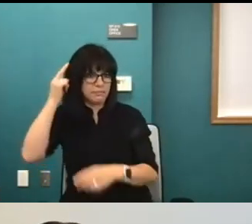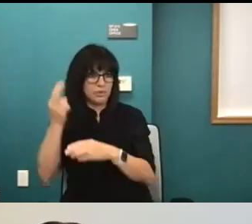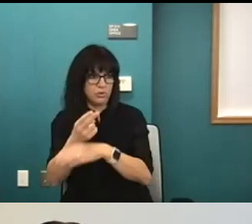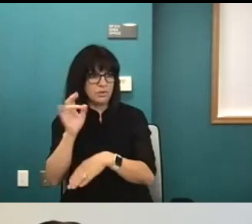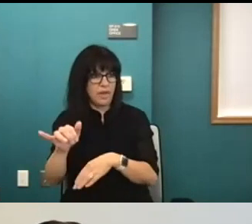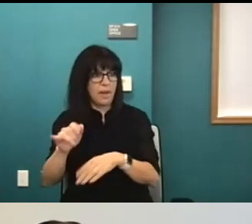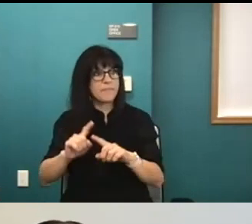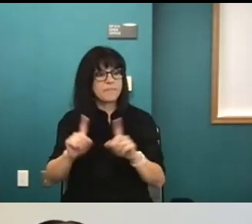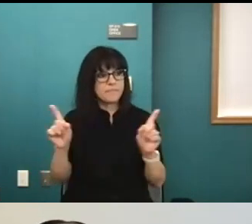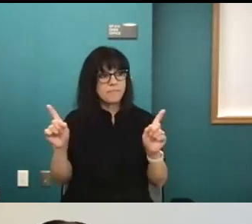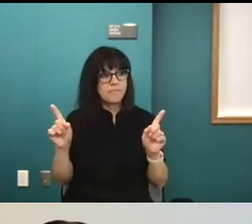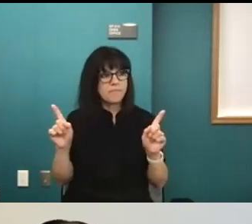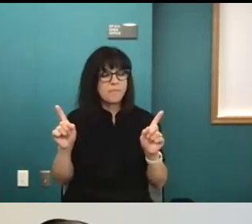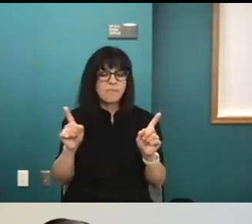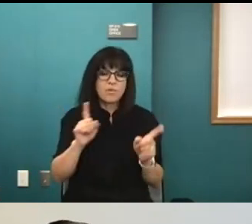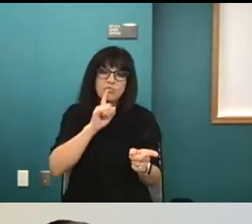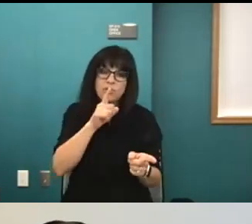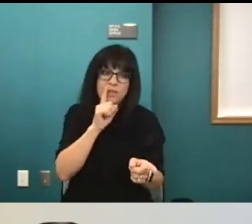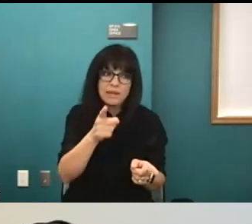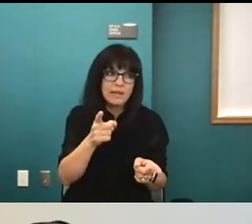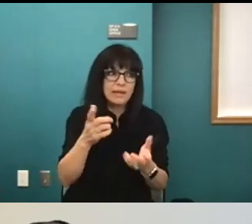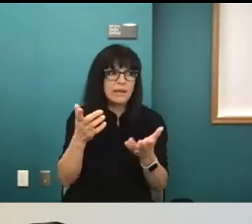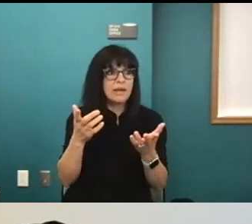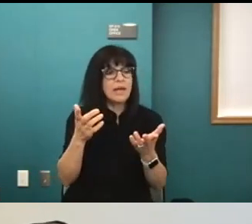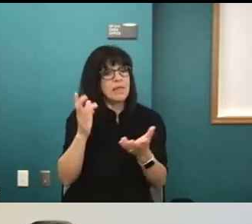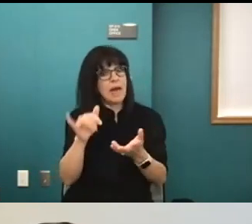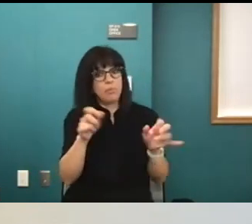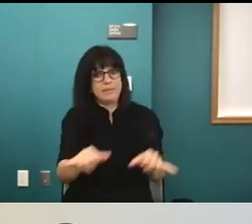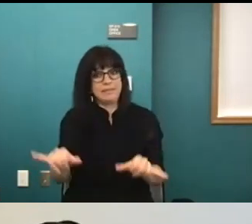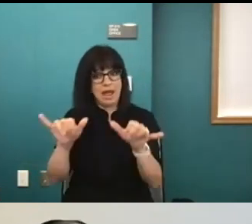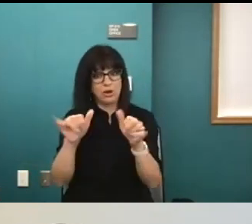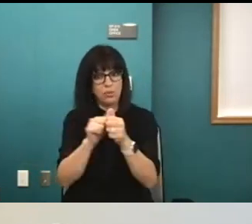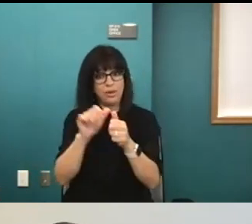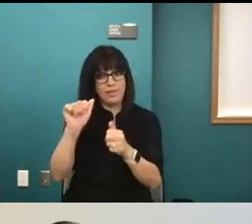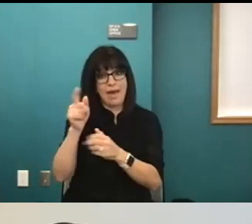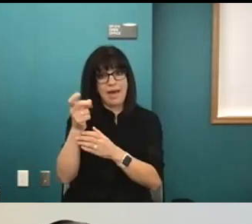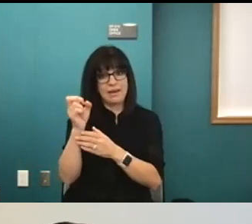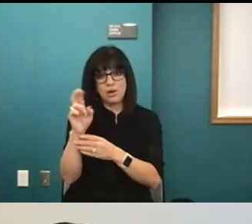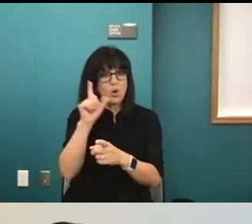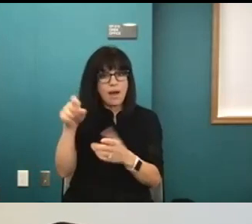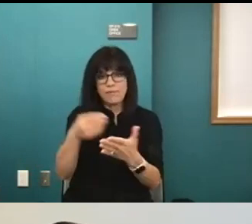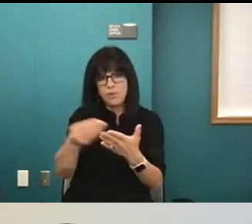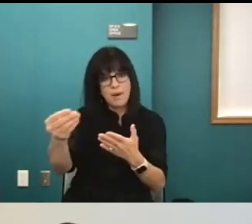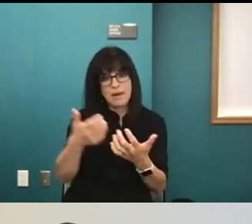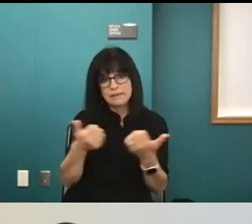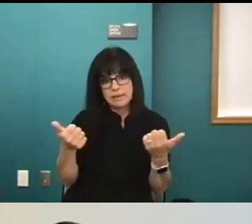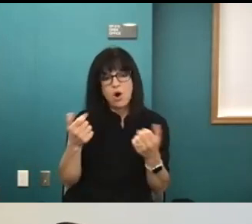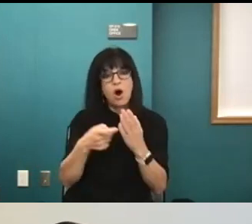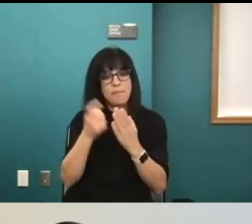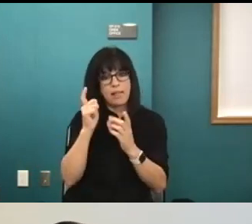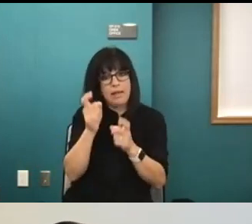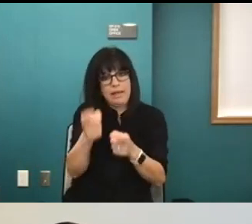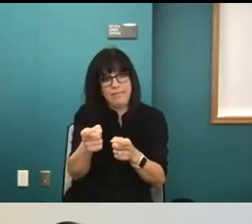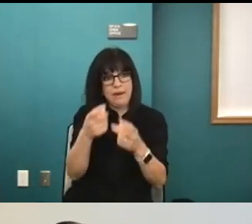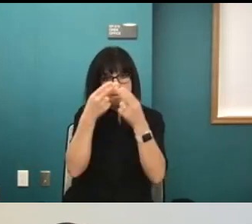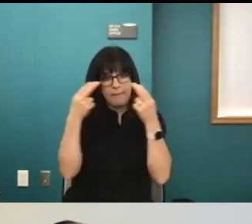And that, again, like everything else, that's gonna come standard with the Adhere, so it's not something you have to purchase separately. You'll automatically get that. Whether or not they